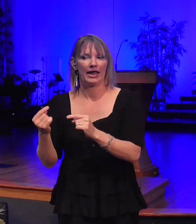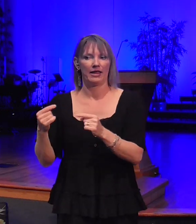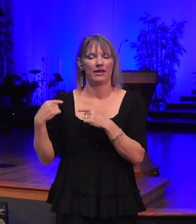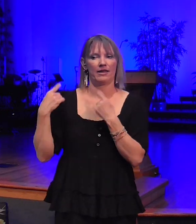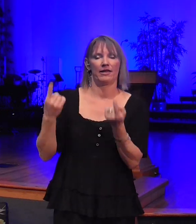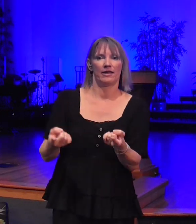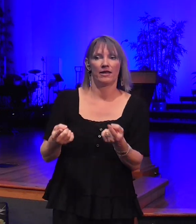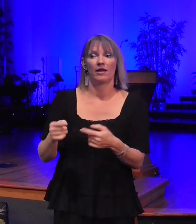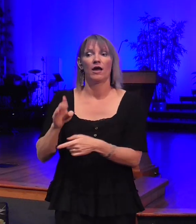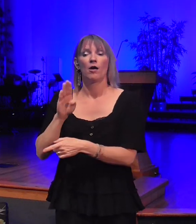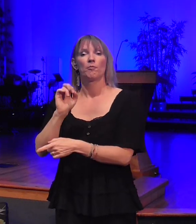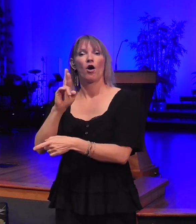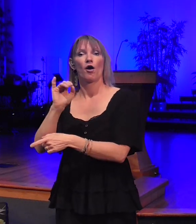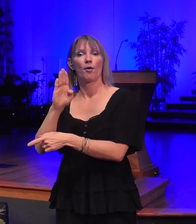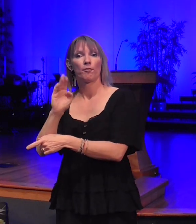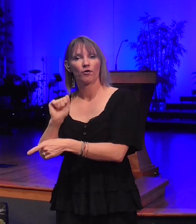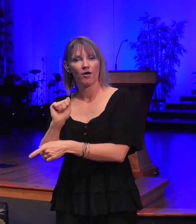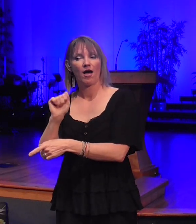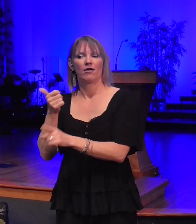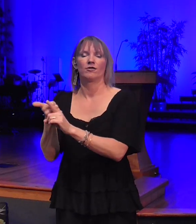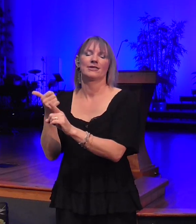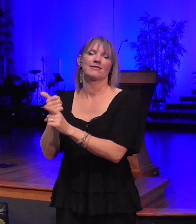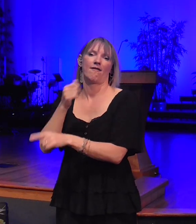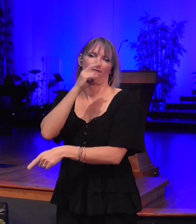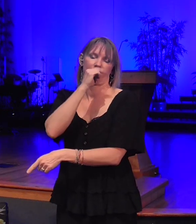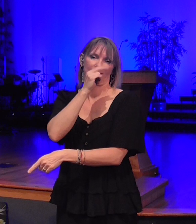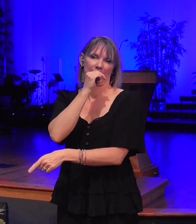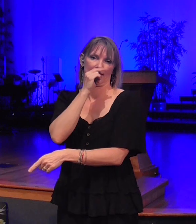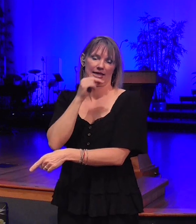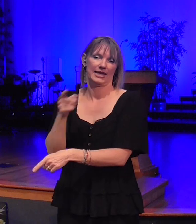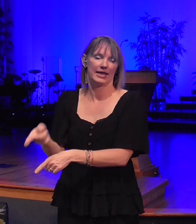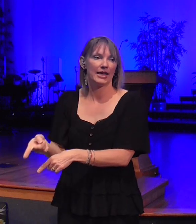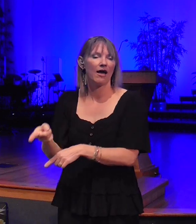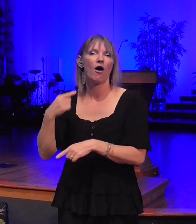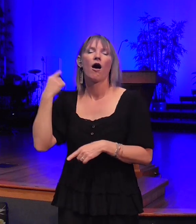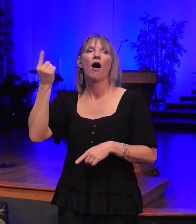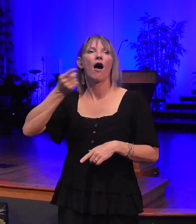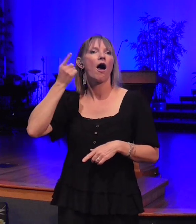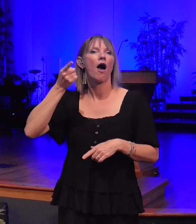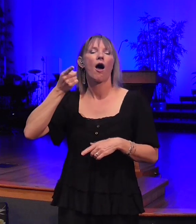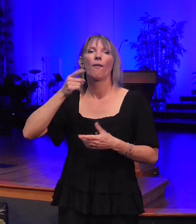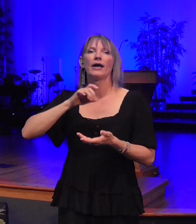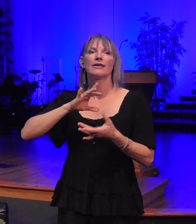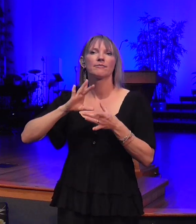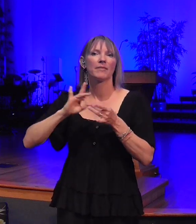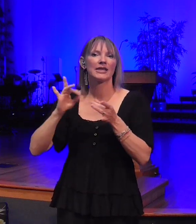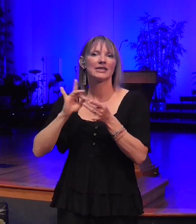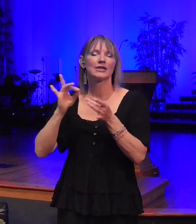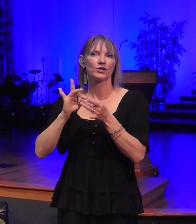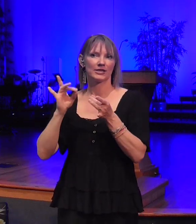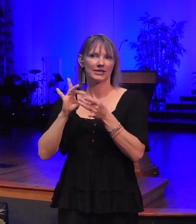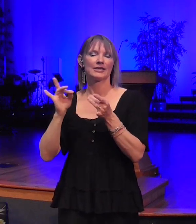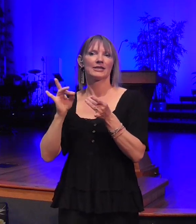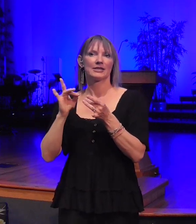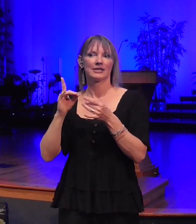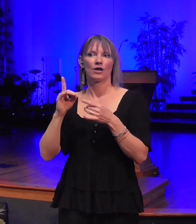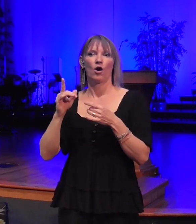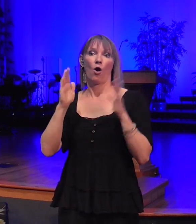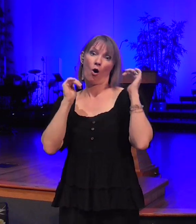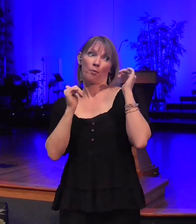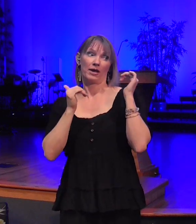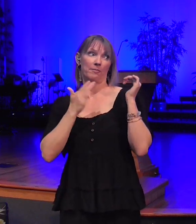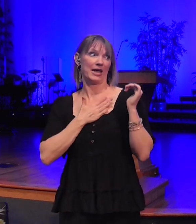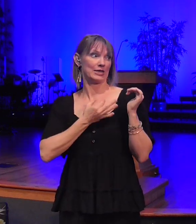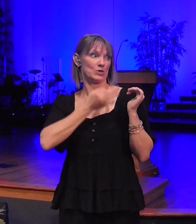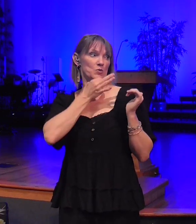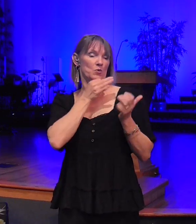was incredibly funny. She would always leave messages hoping my soon-to-be spouse, April, would listen to